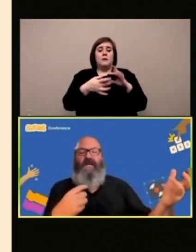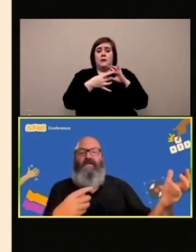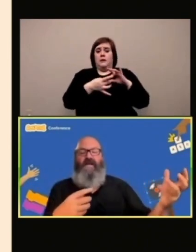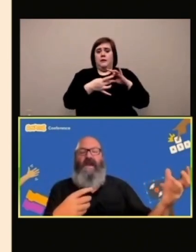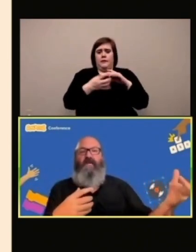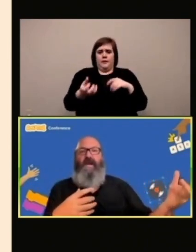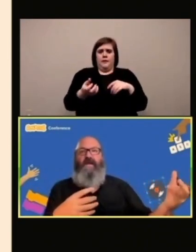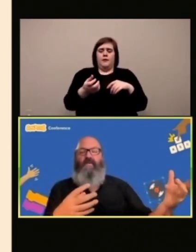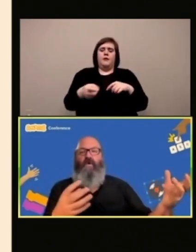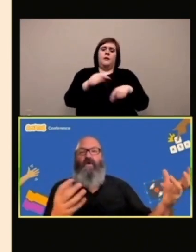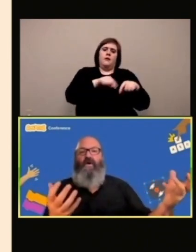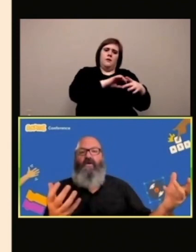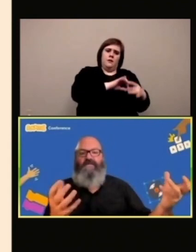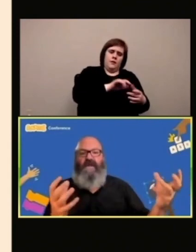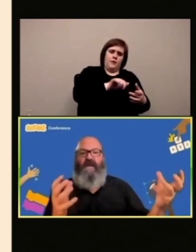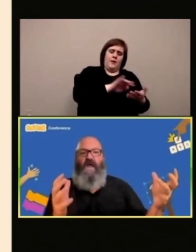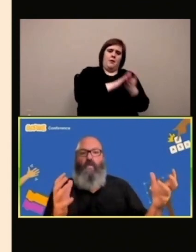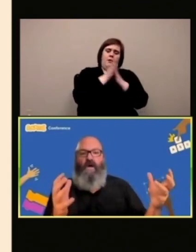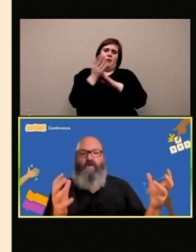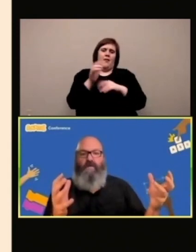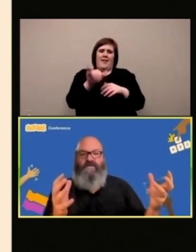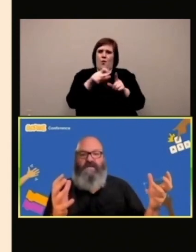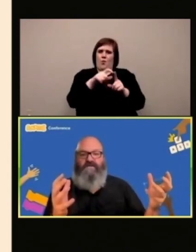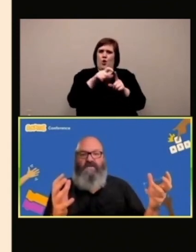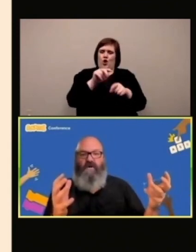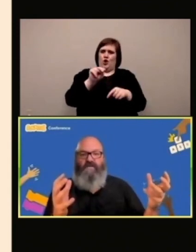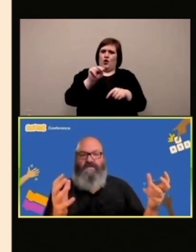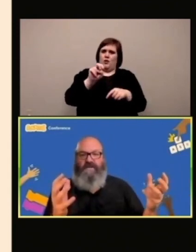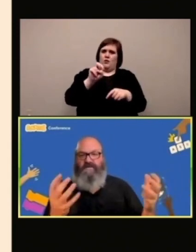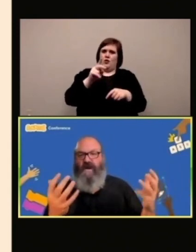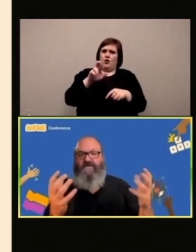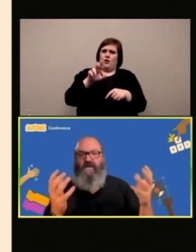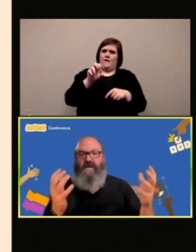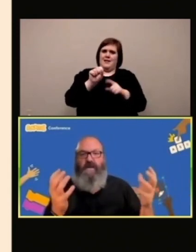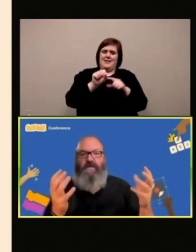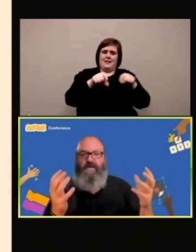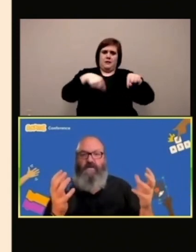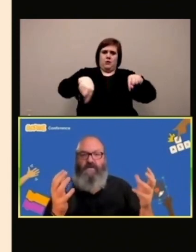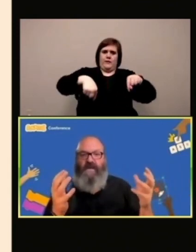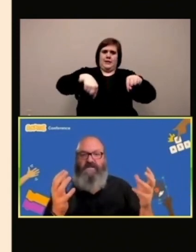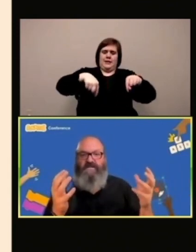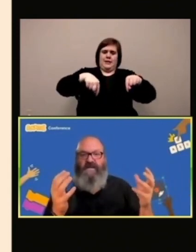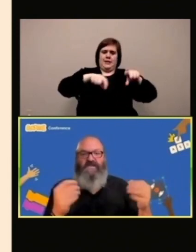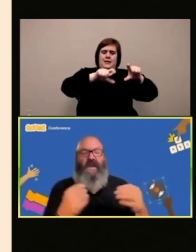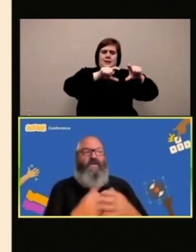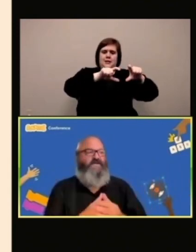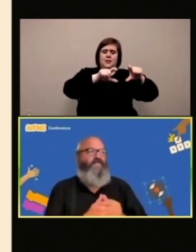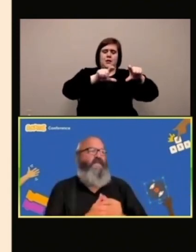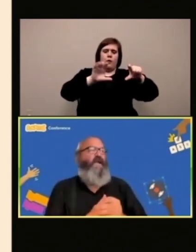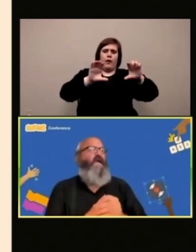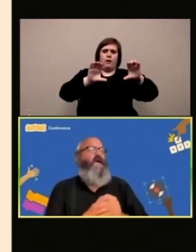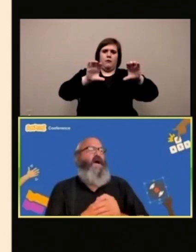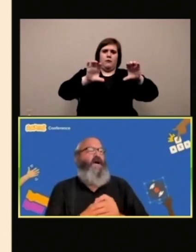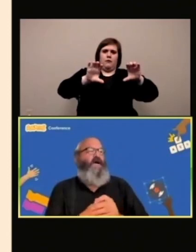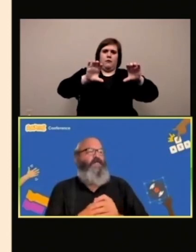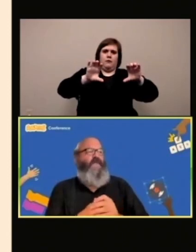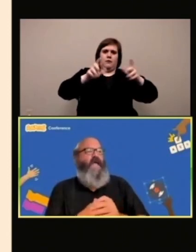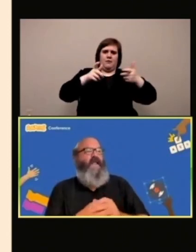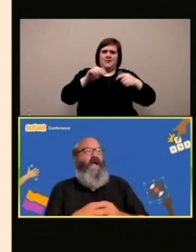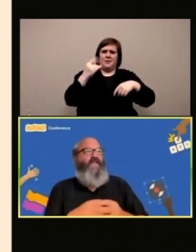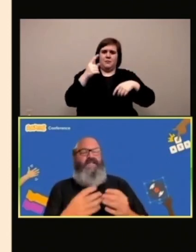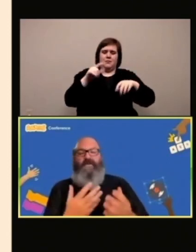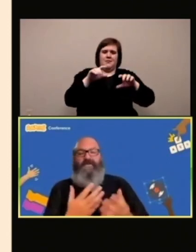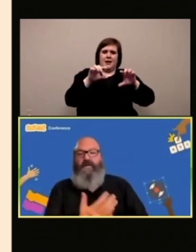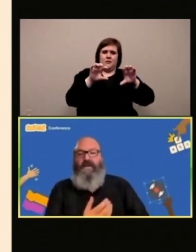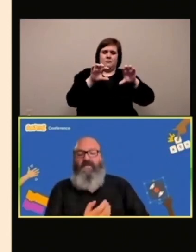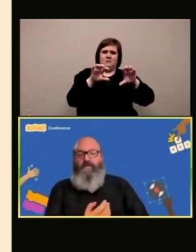to the idea of animating the word nervous, like what represents nervousness, right? So like maybe a little like slight shake or something.